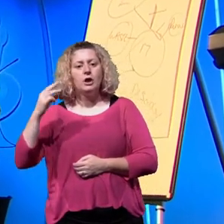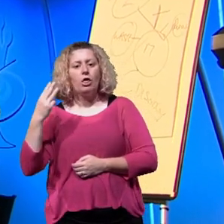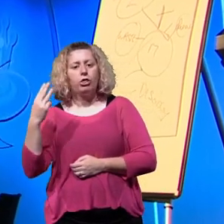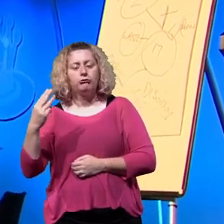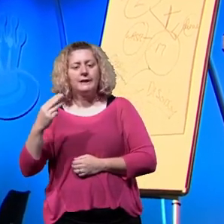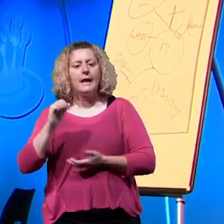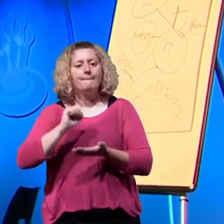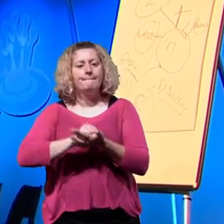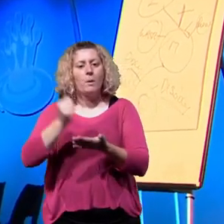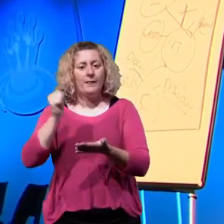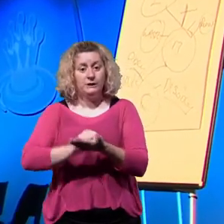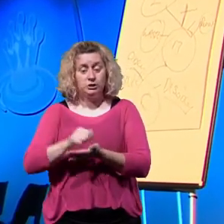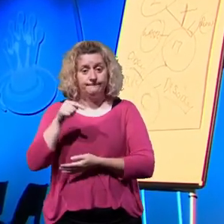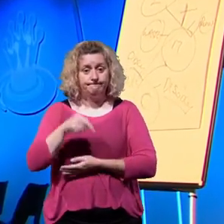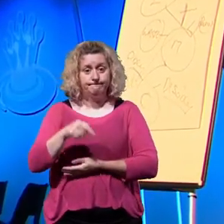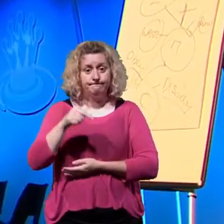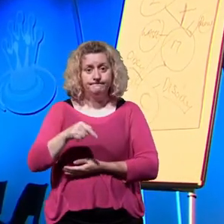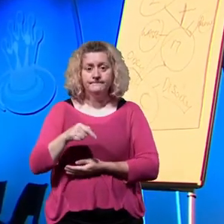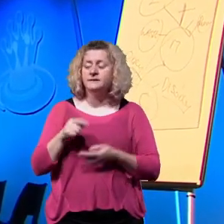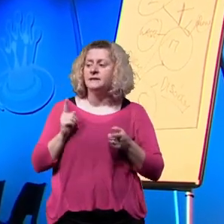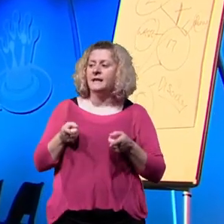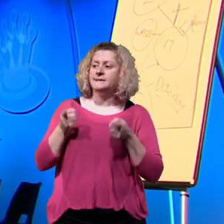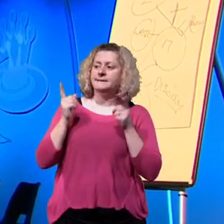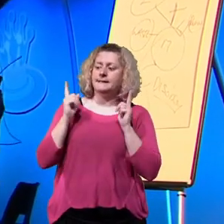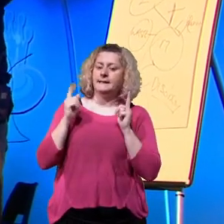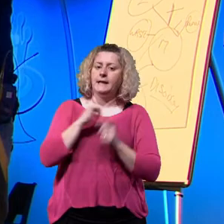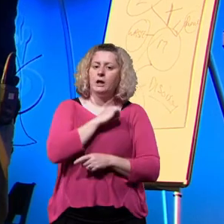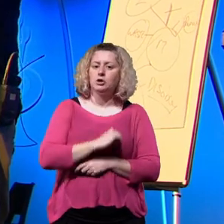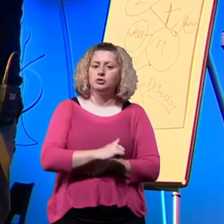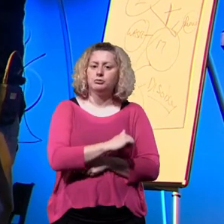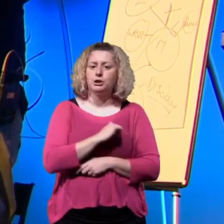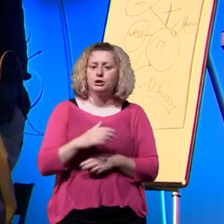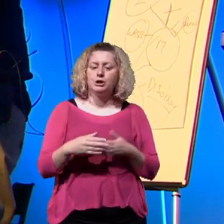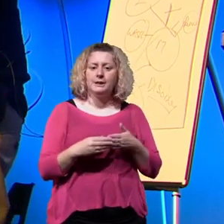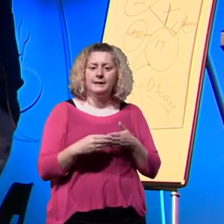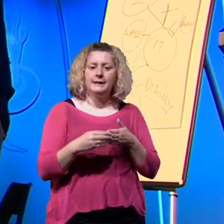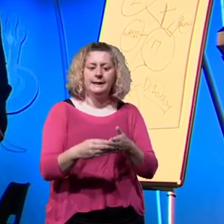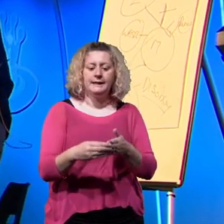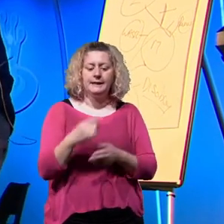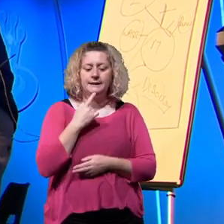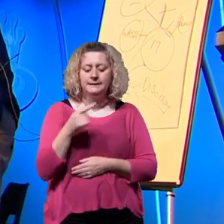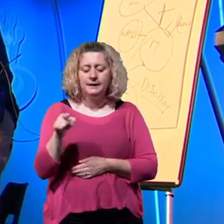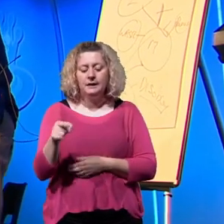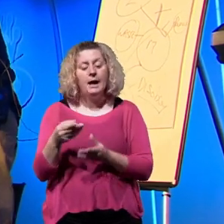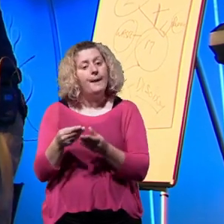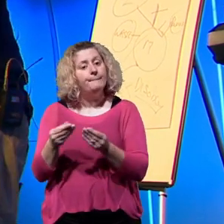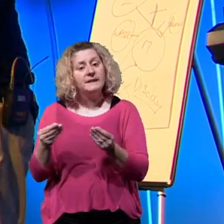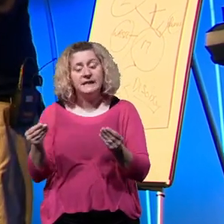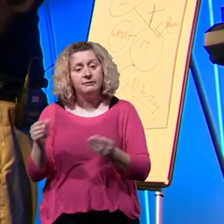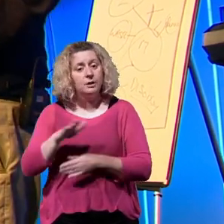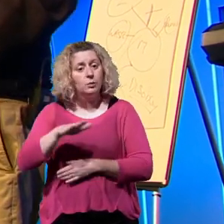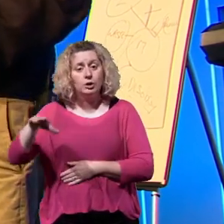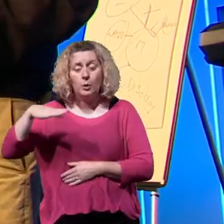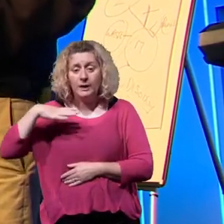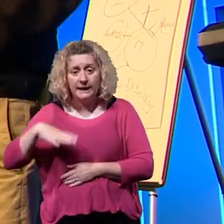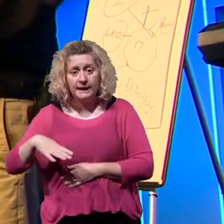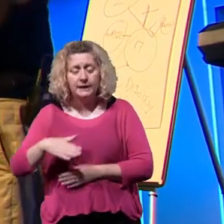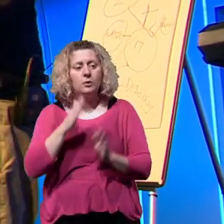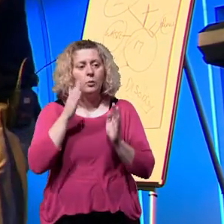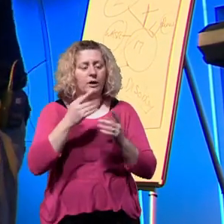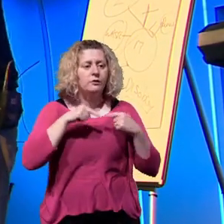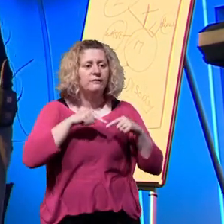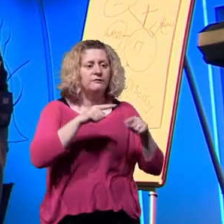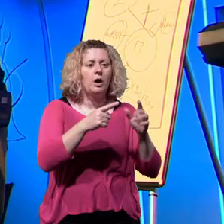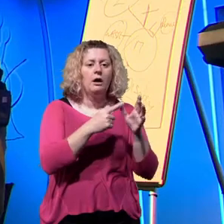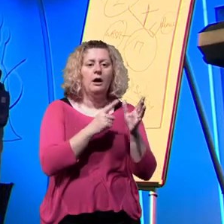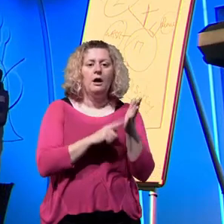to me, and he said, we don't need the material. He said, we've all got to get behind Alpha. And actually, Alpha's been great, don't get me wrong. I